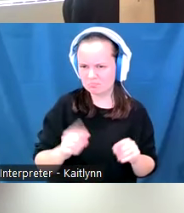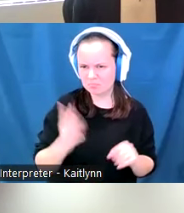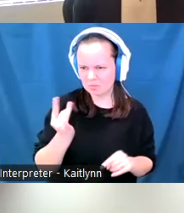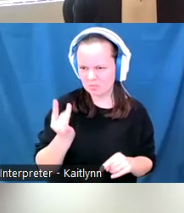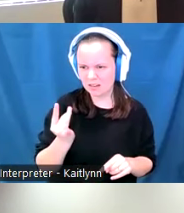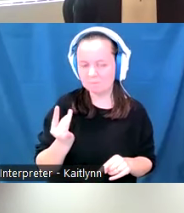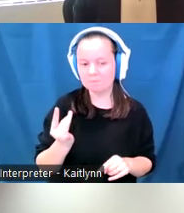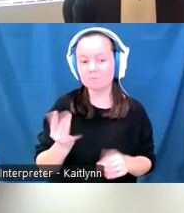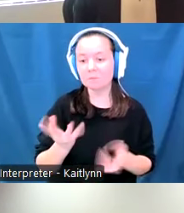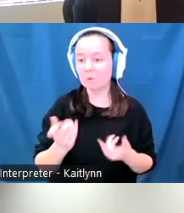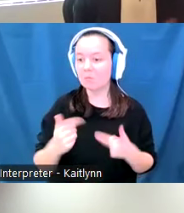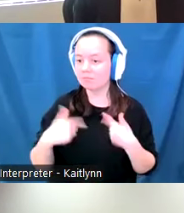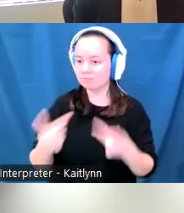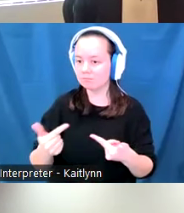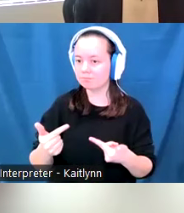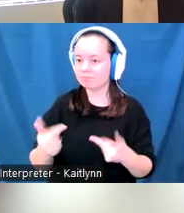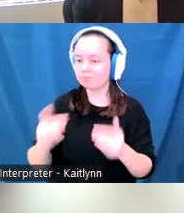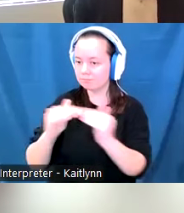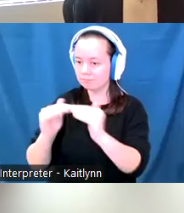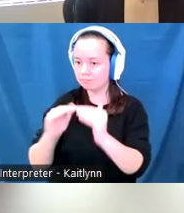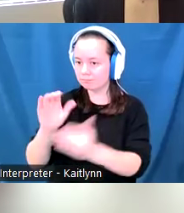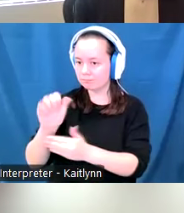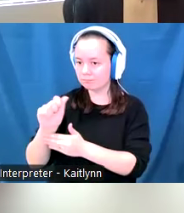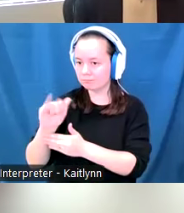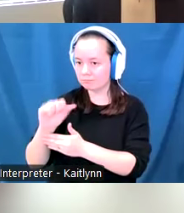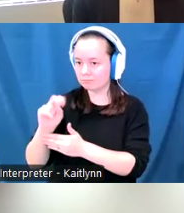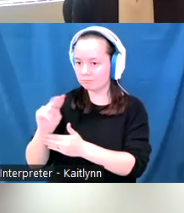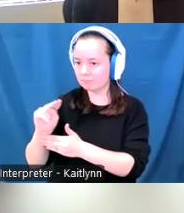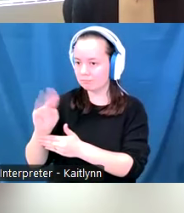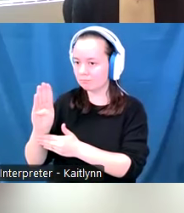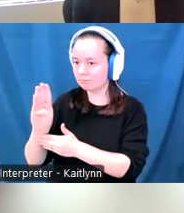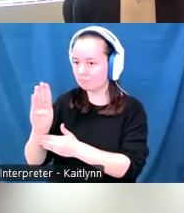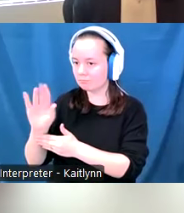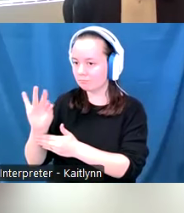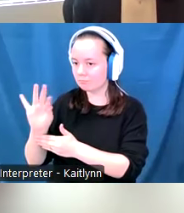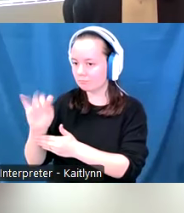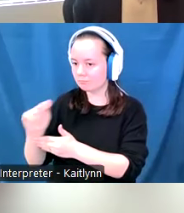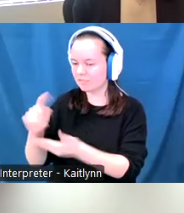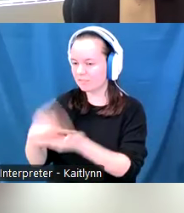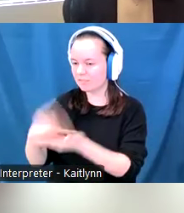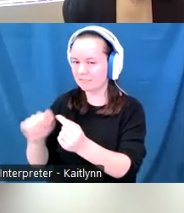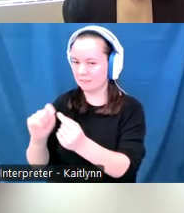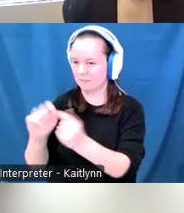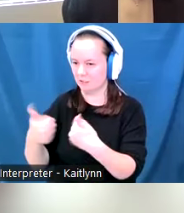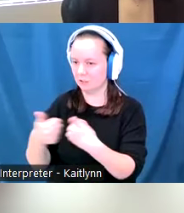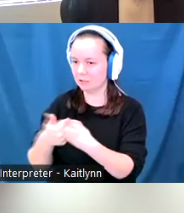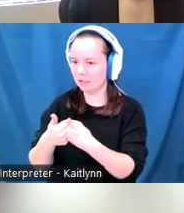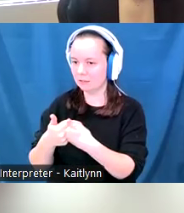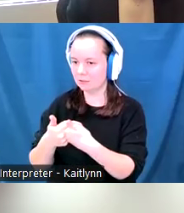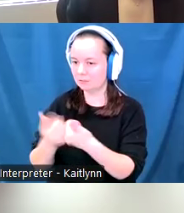want to turn it over to my colleague, Allison Buffett, to talk with you about the specific challenges contributing to this workforce shortage.